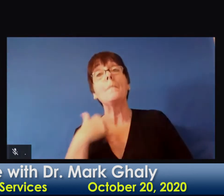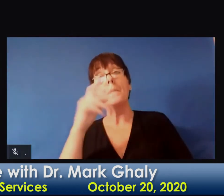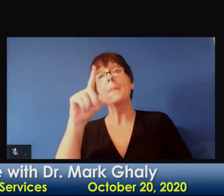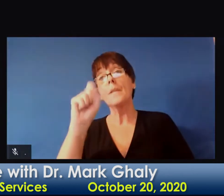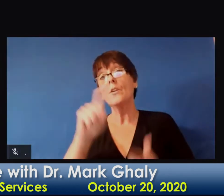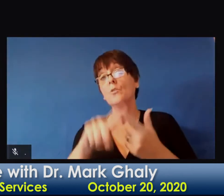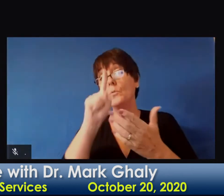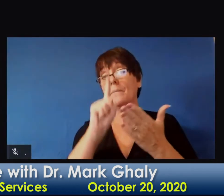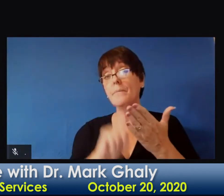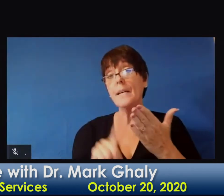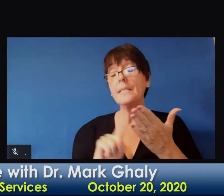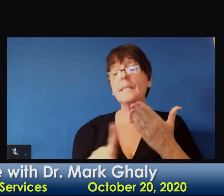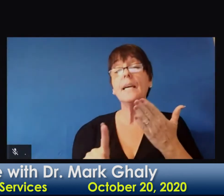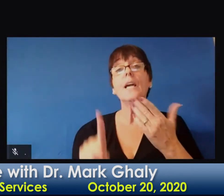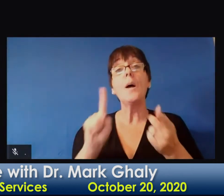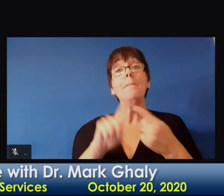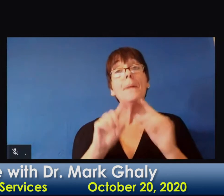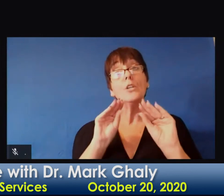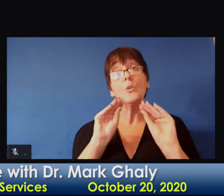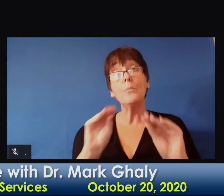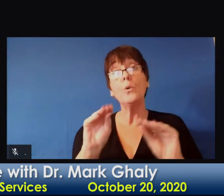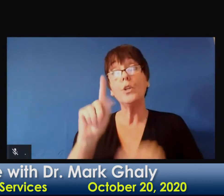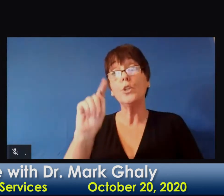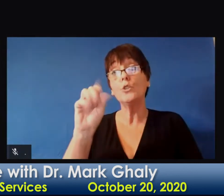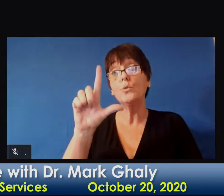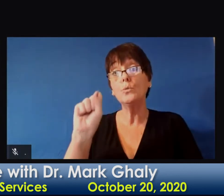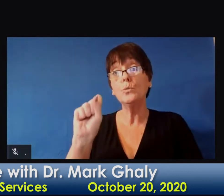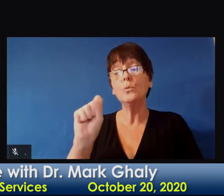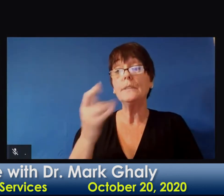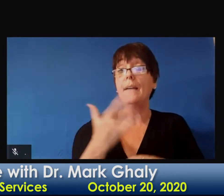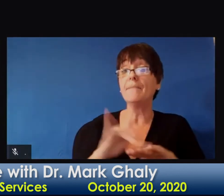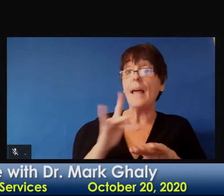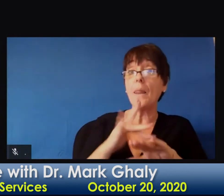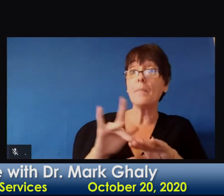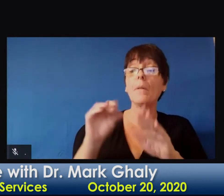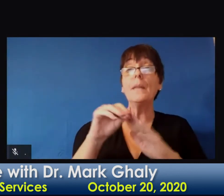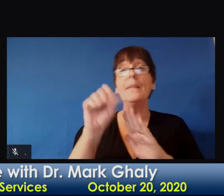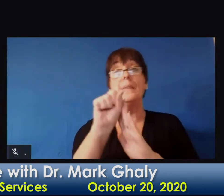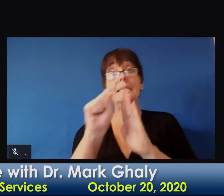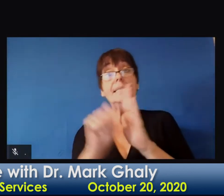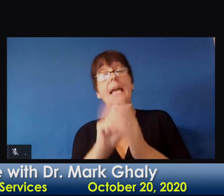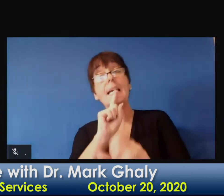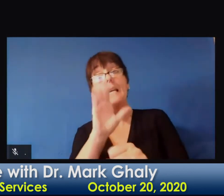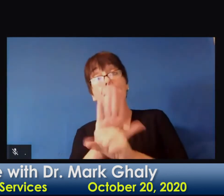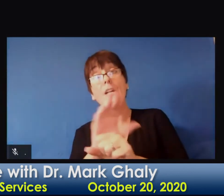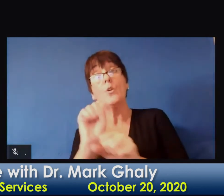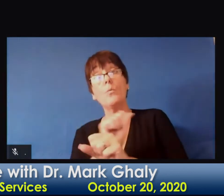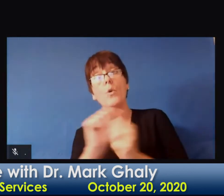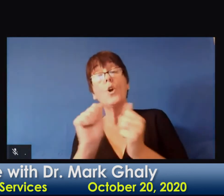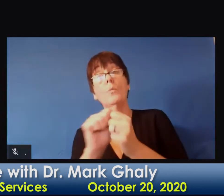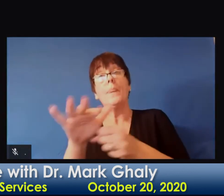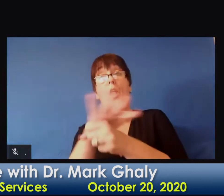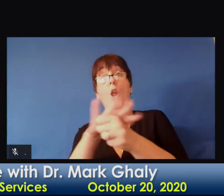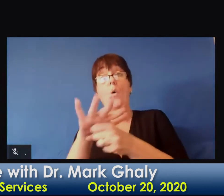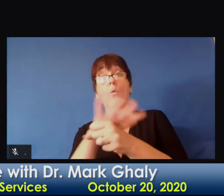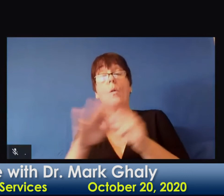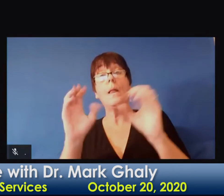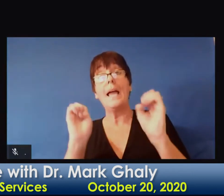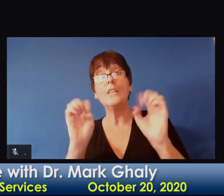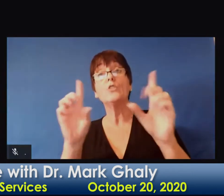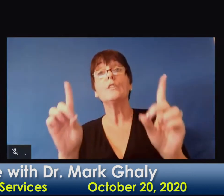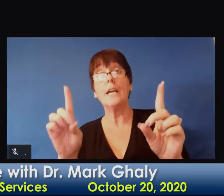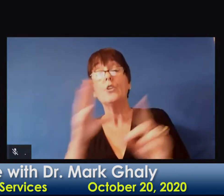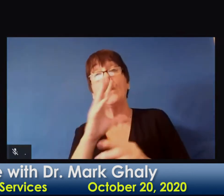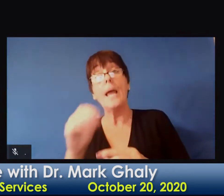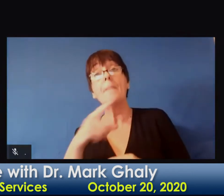investigate. But to put the tools available, and the state's committed to working with our local education